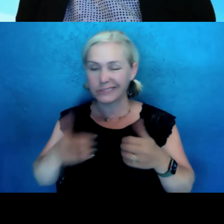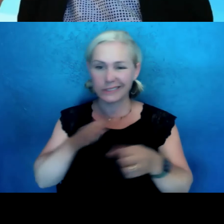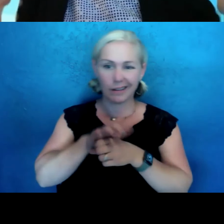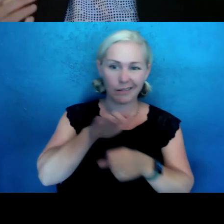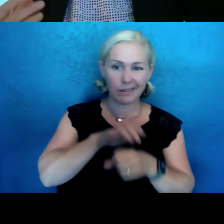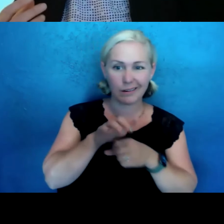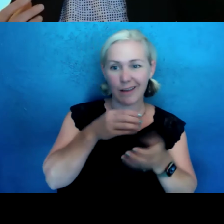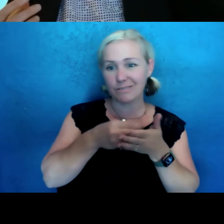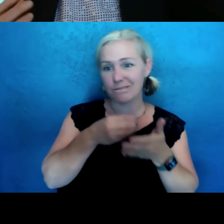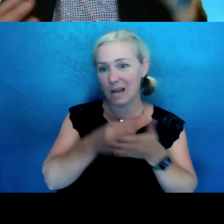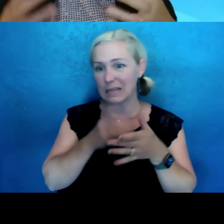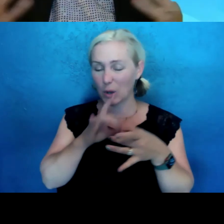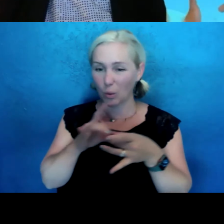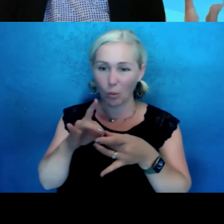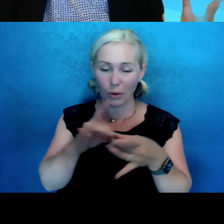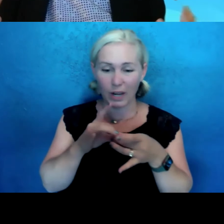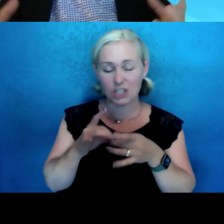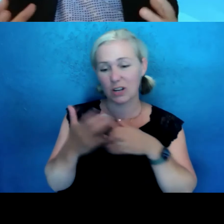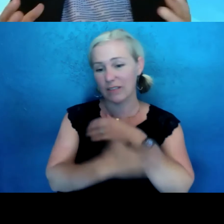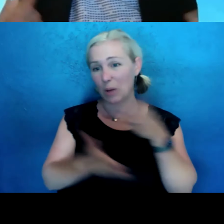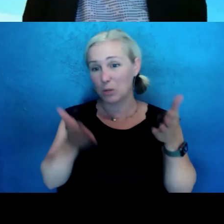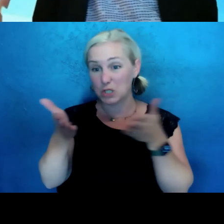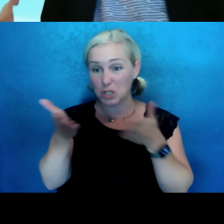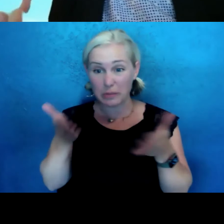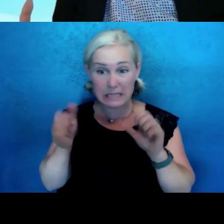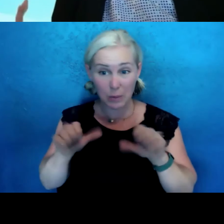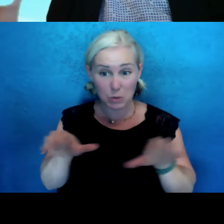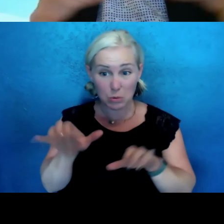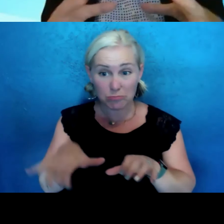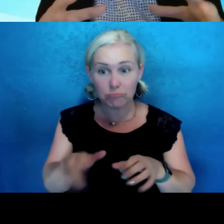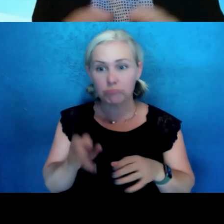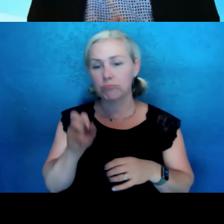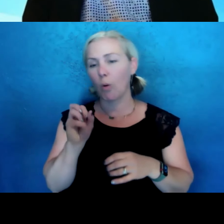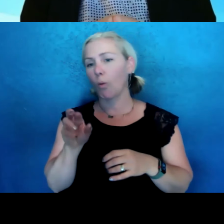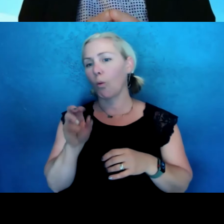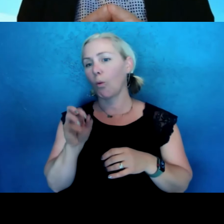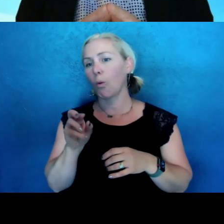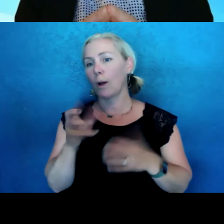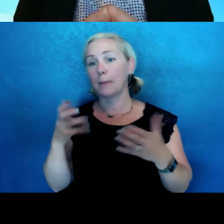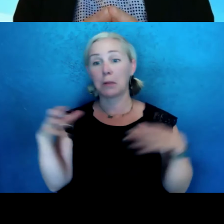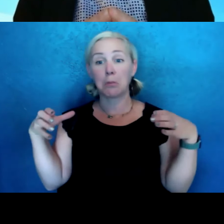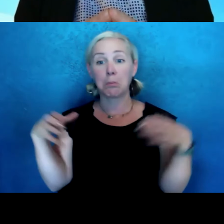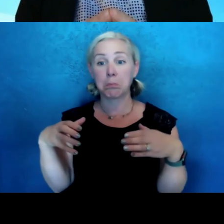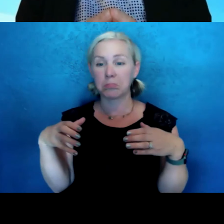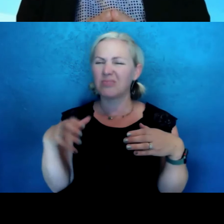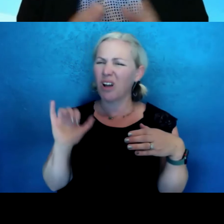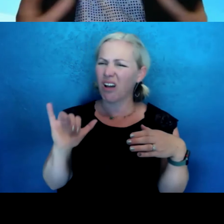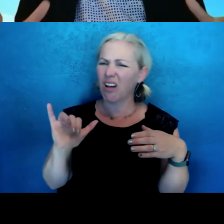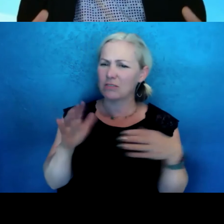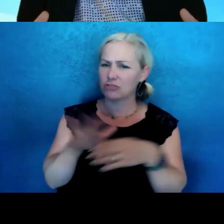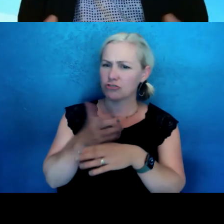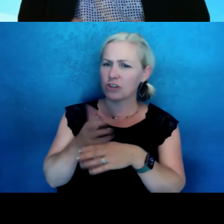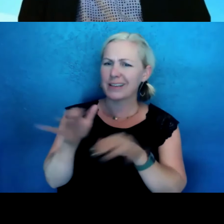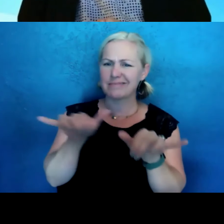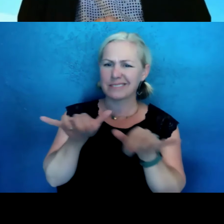and enough coordination with county services that makes sense? Or it makes total sense to come together and be together because you're sharing the same